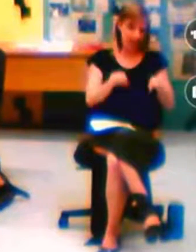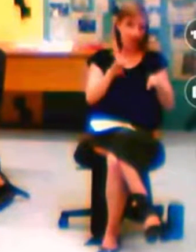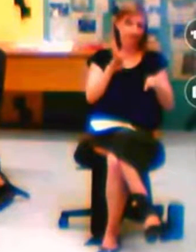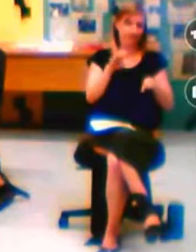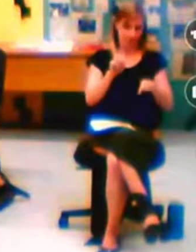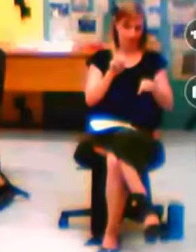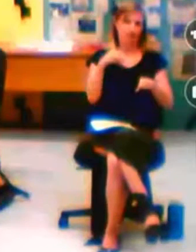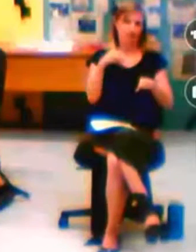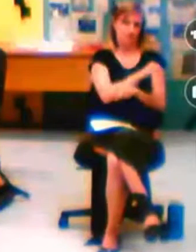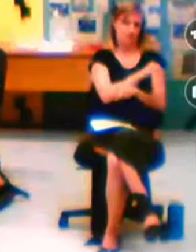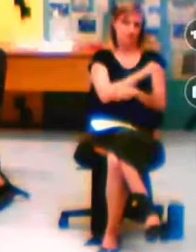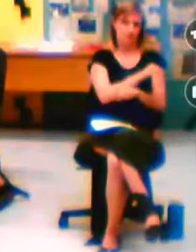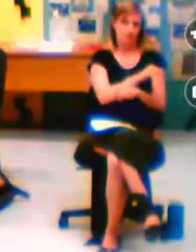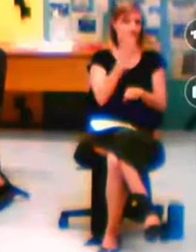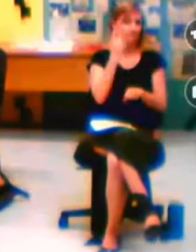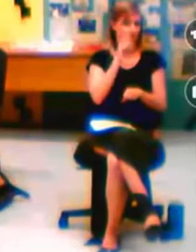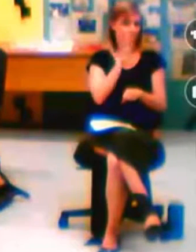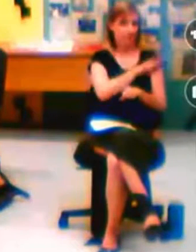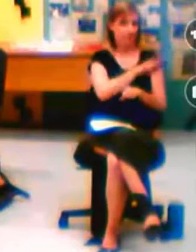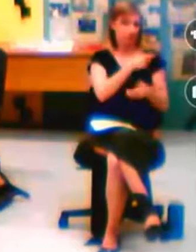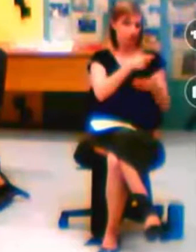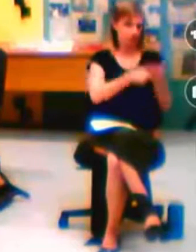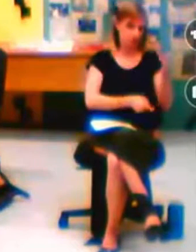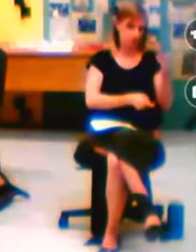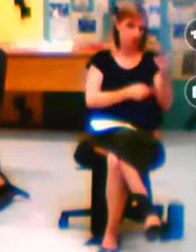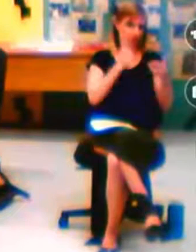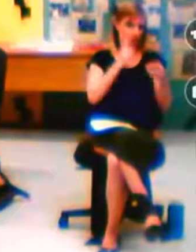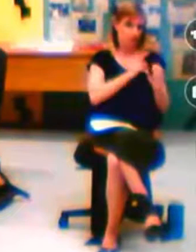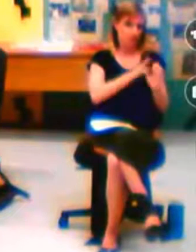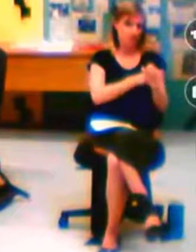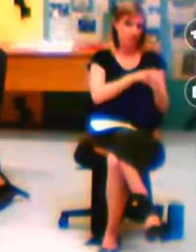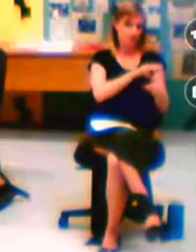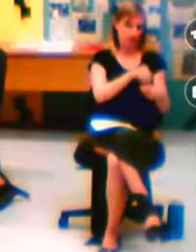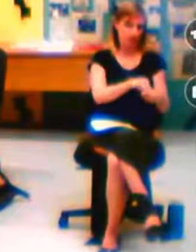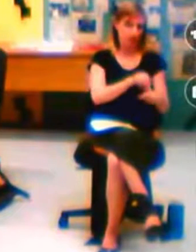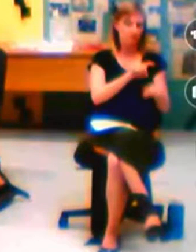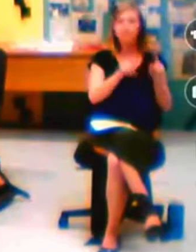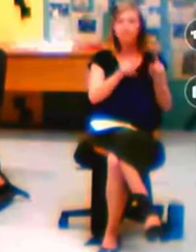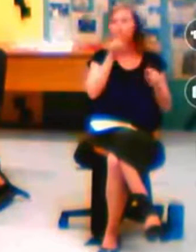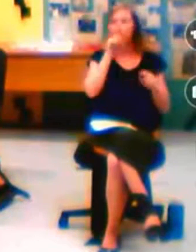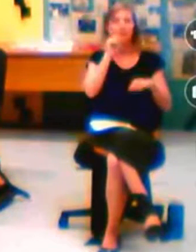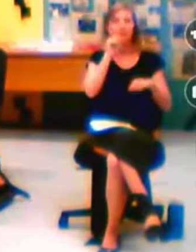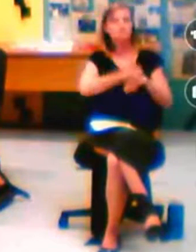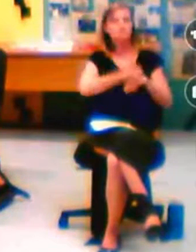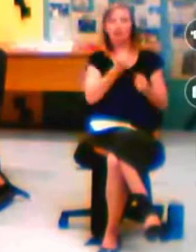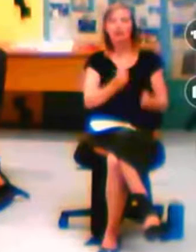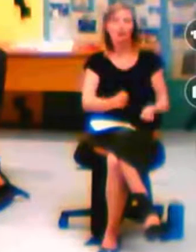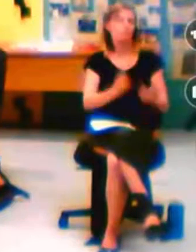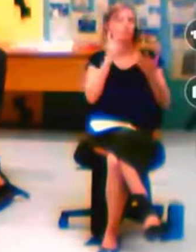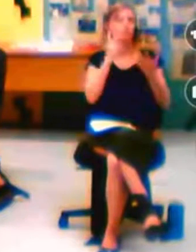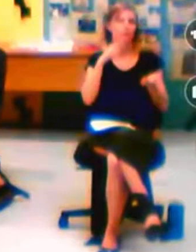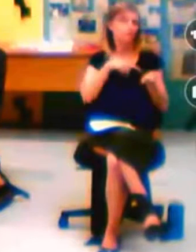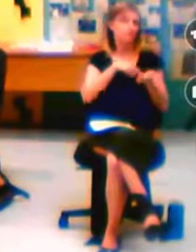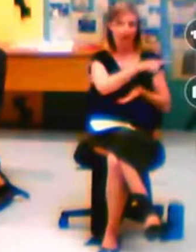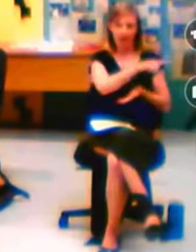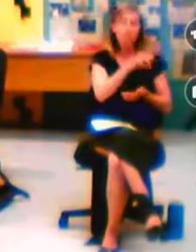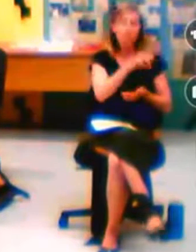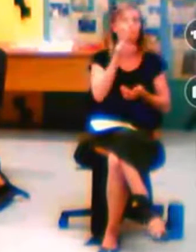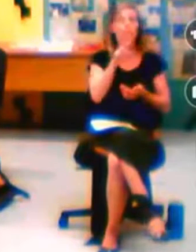So, actually, all the amendment says about the board is that the compensation, that the board may be